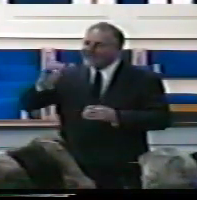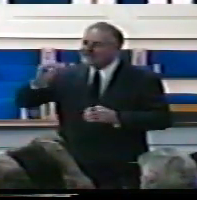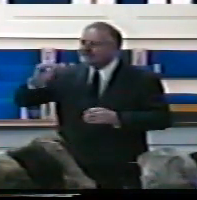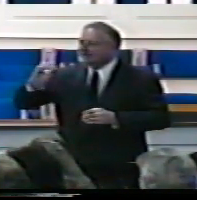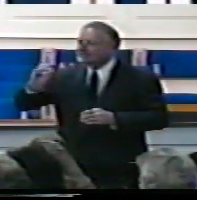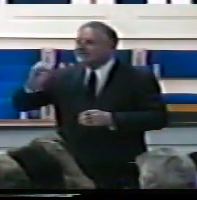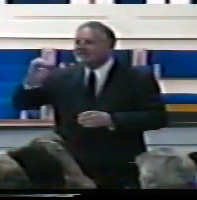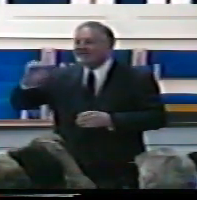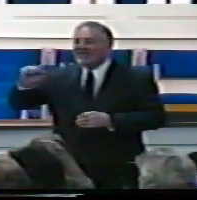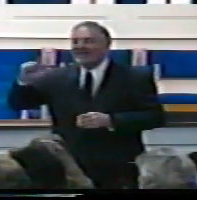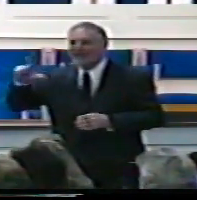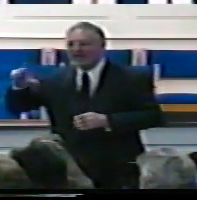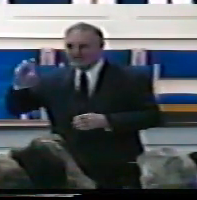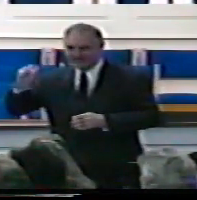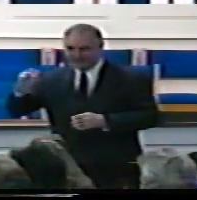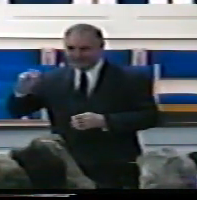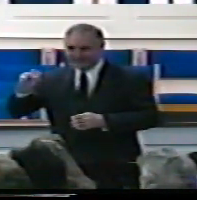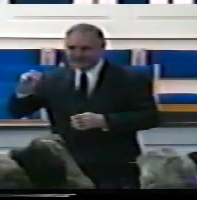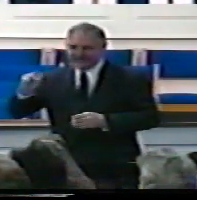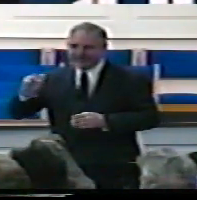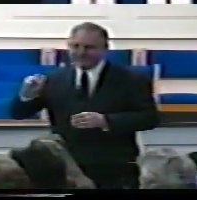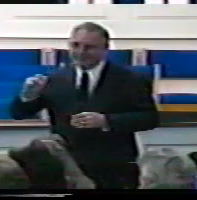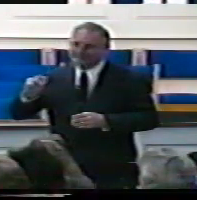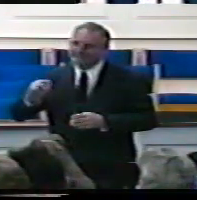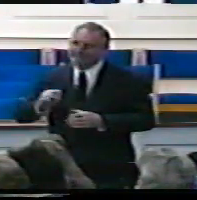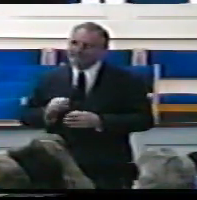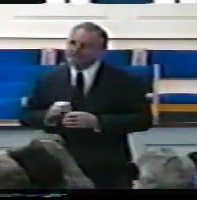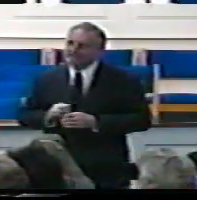things. Now, just think for a few seconds.